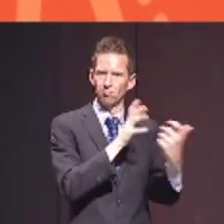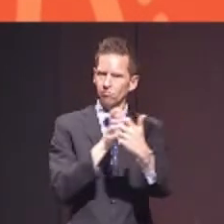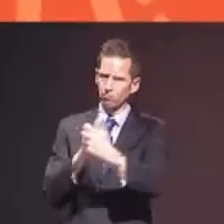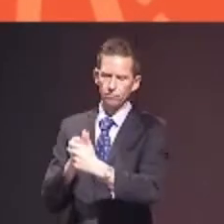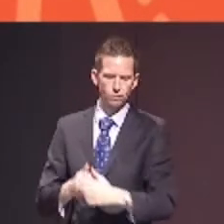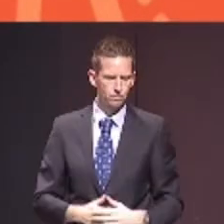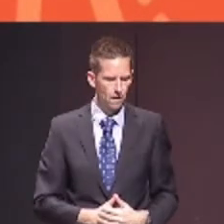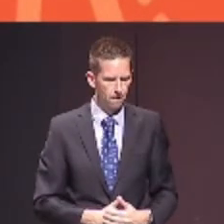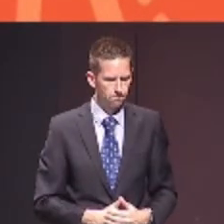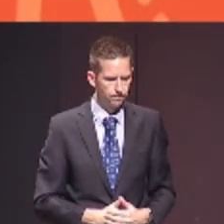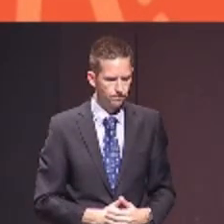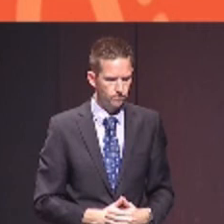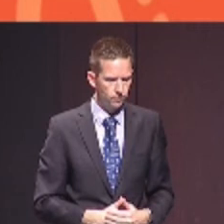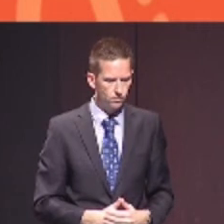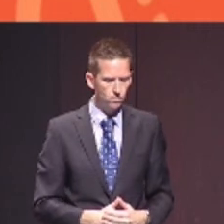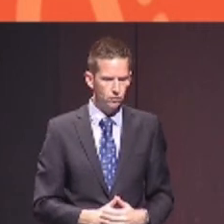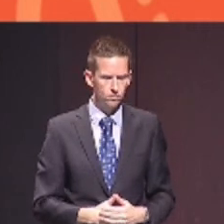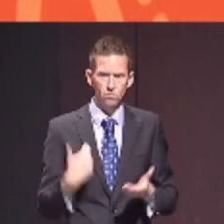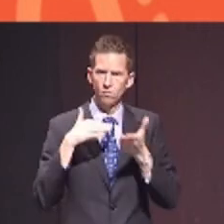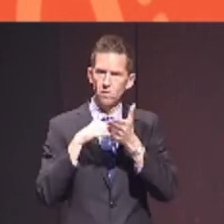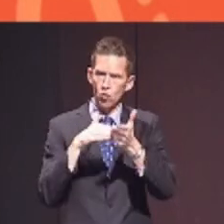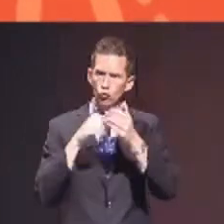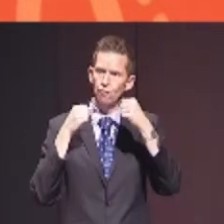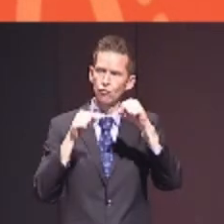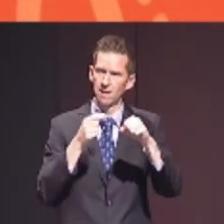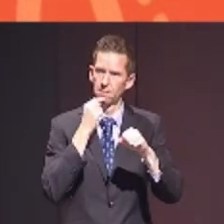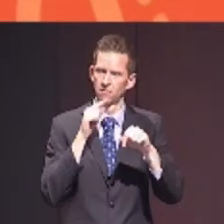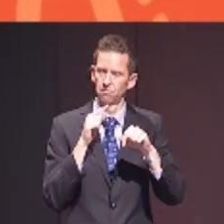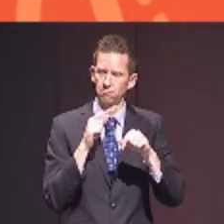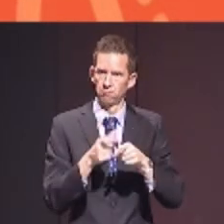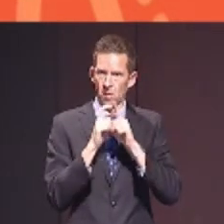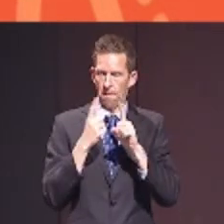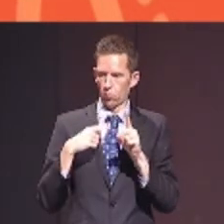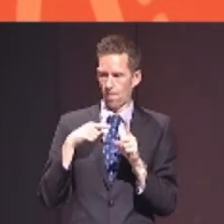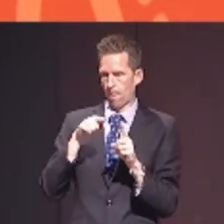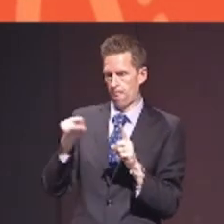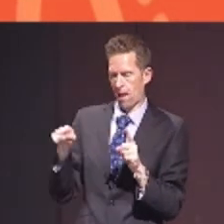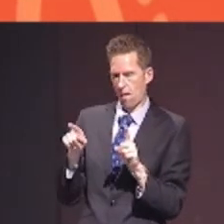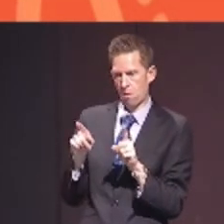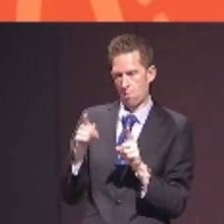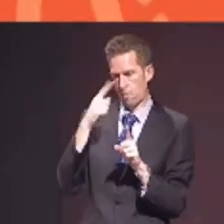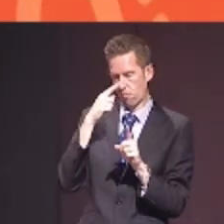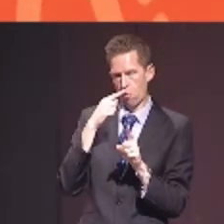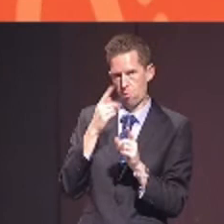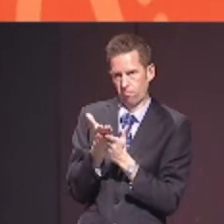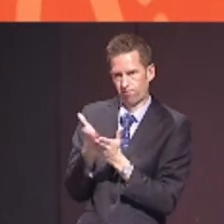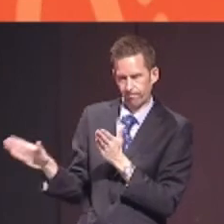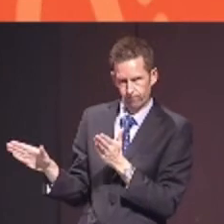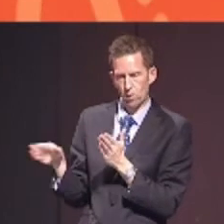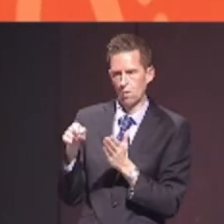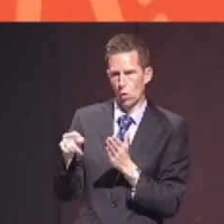Outreach strategy is extremely important because normally this population is in the margin of society and not